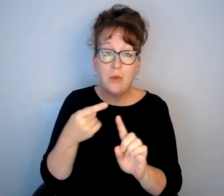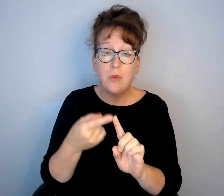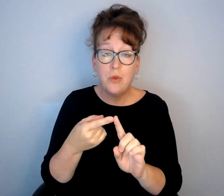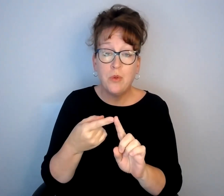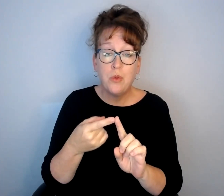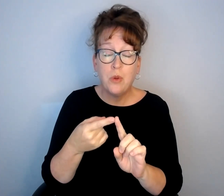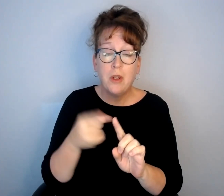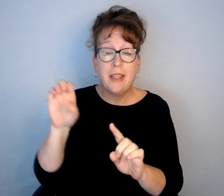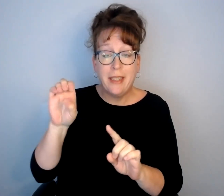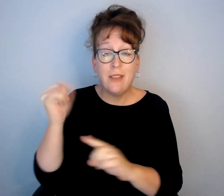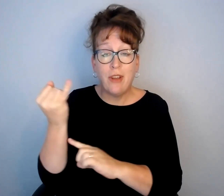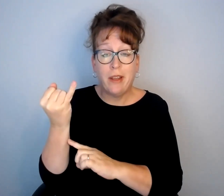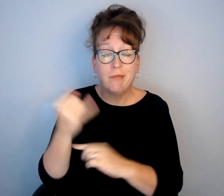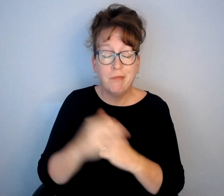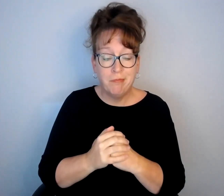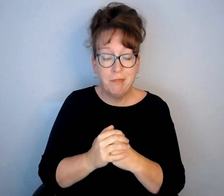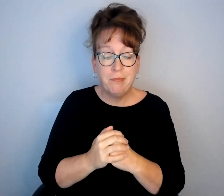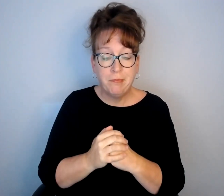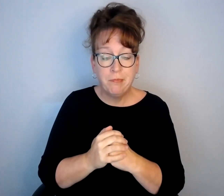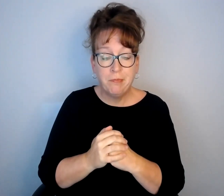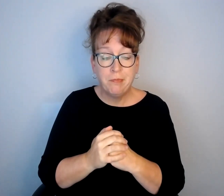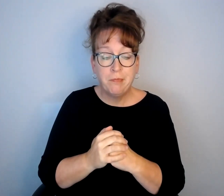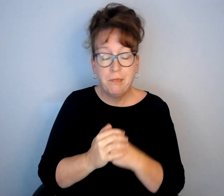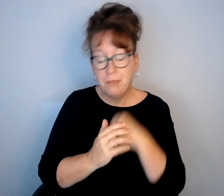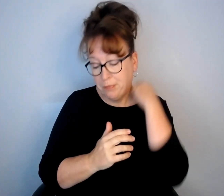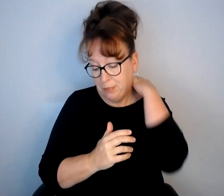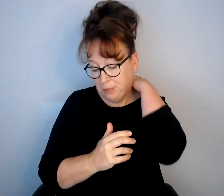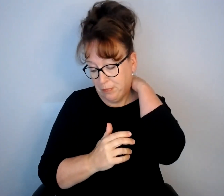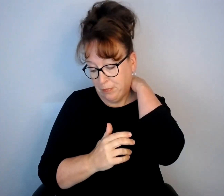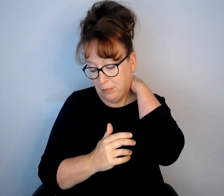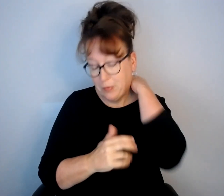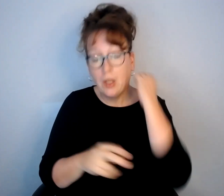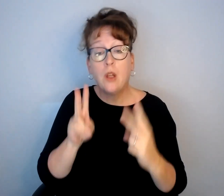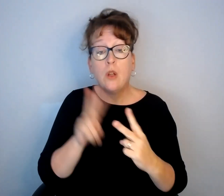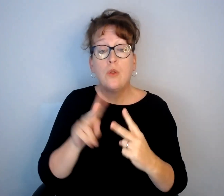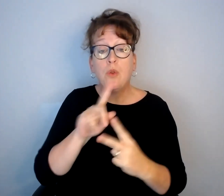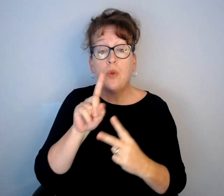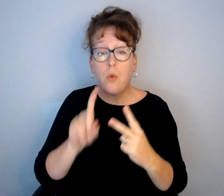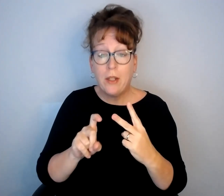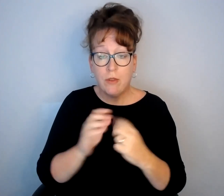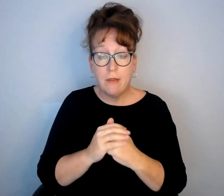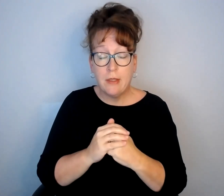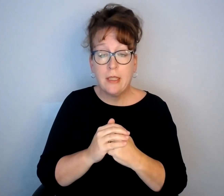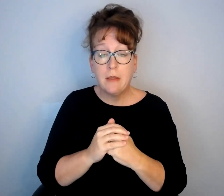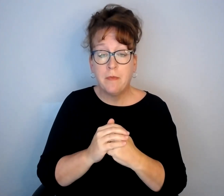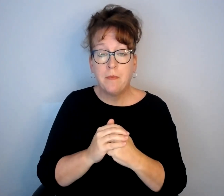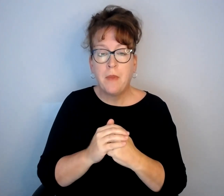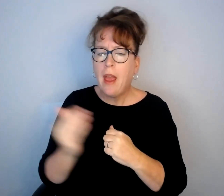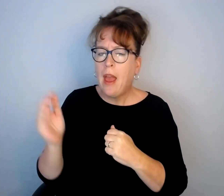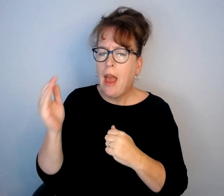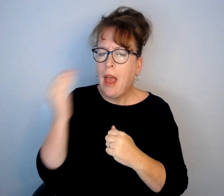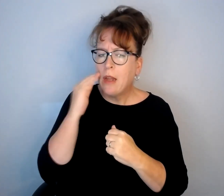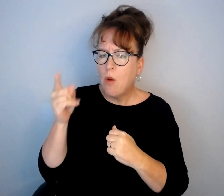justice. I know folks know. Two questions. One is, I know there was a mention